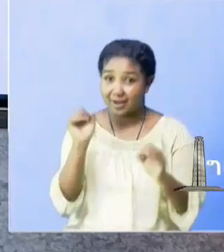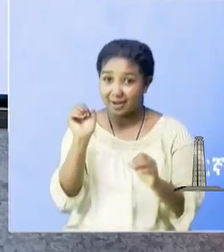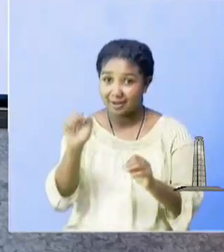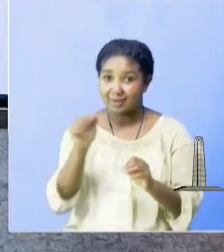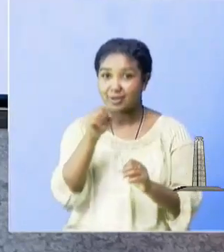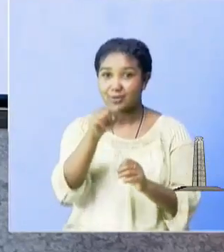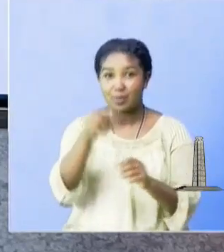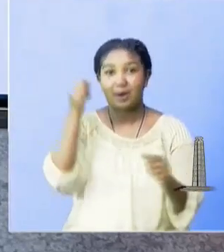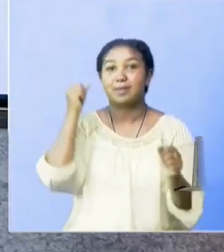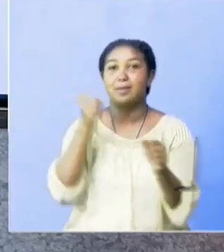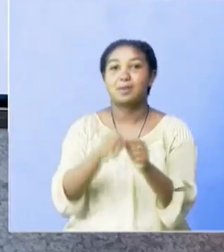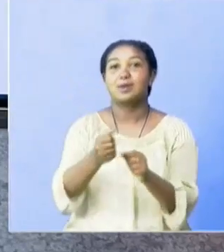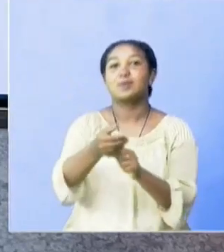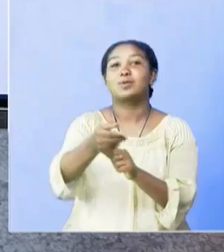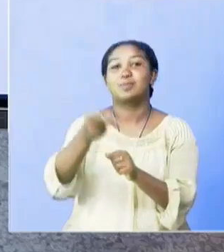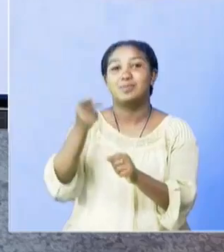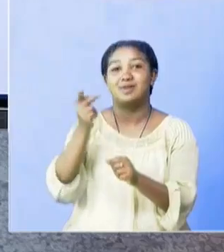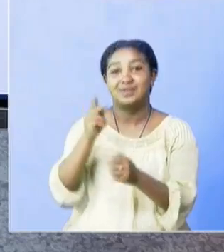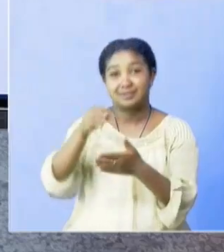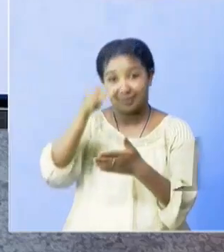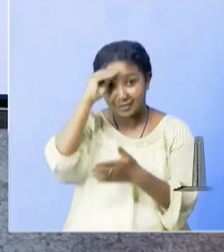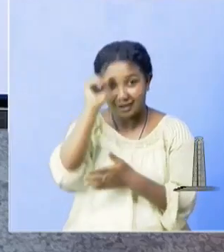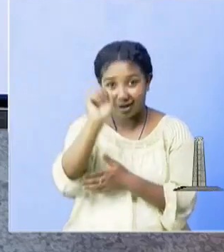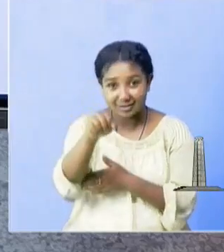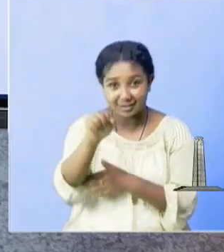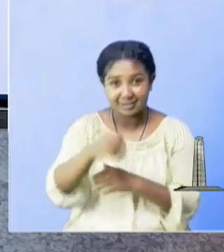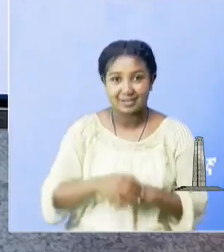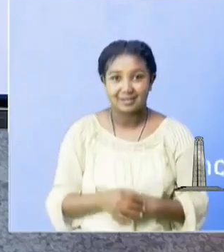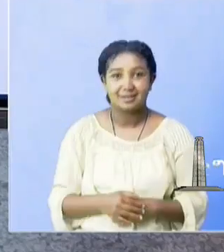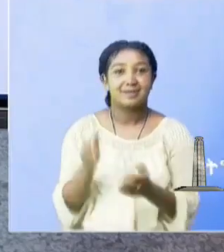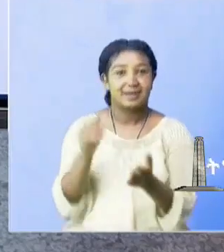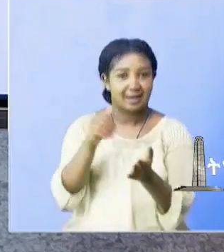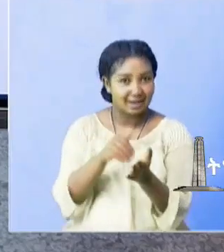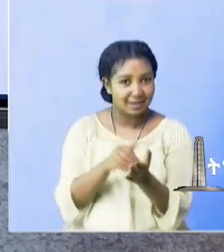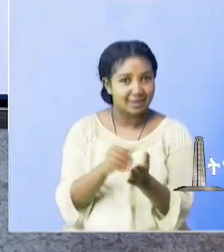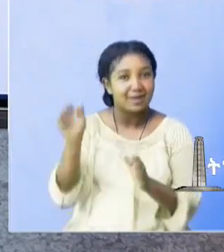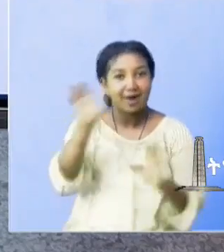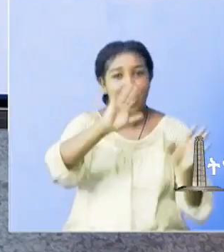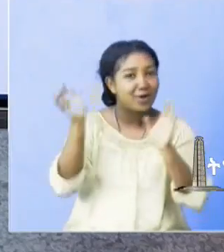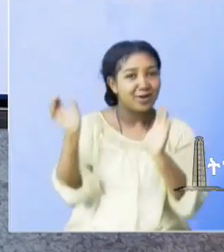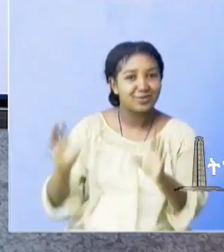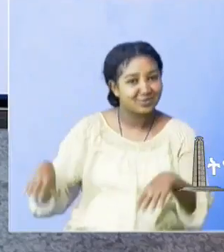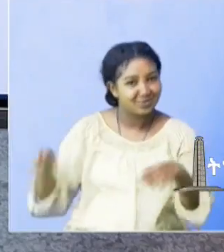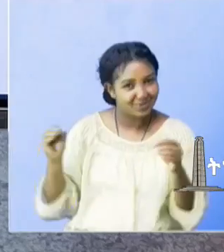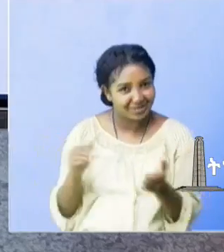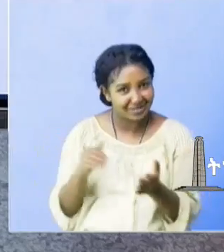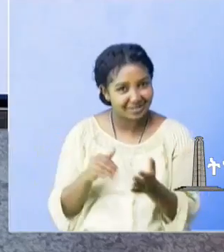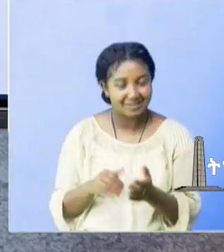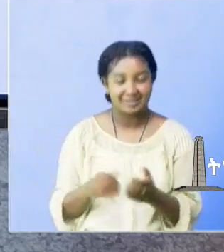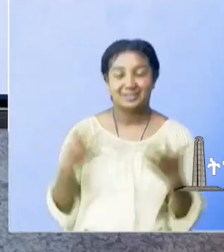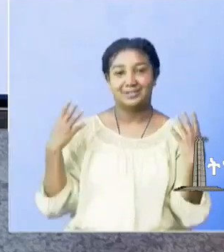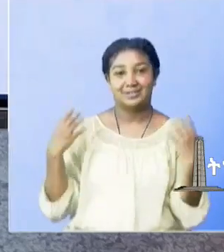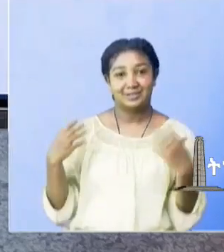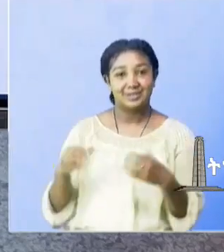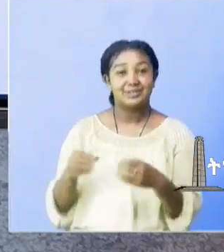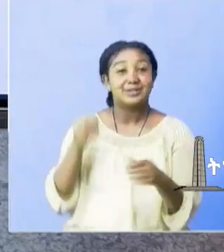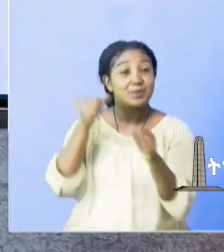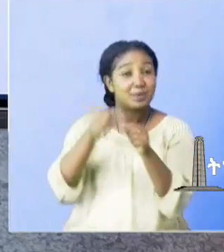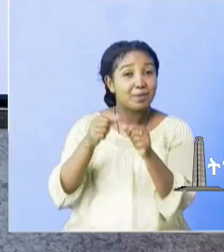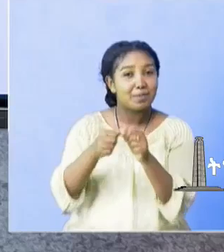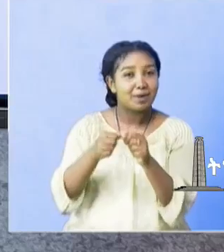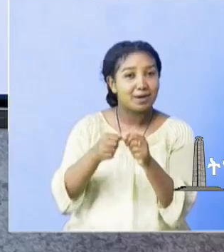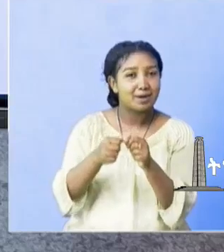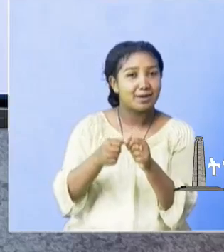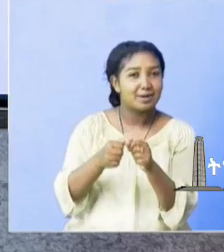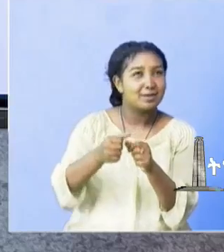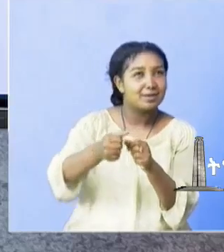you are remember your previous lesson. Again, how are you doing, students? Students, do you remember